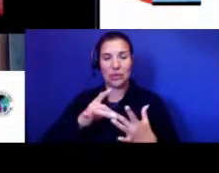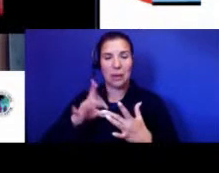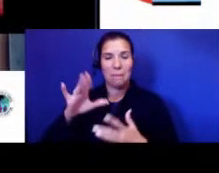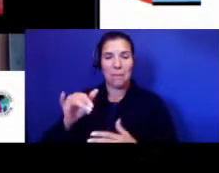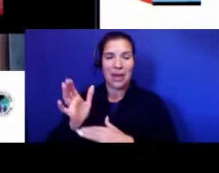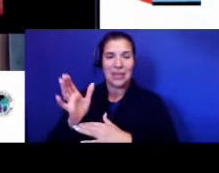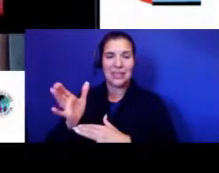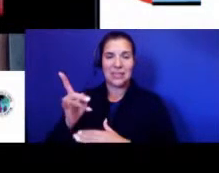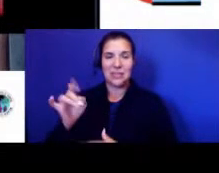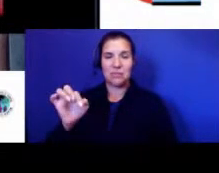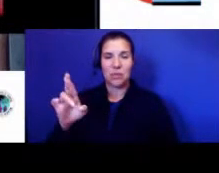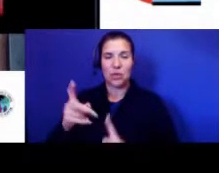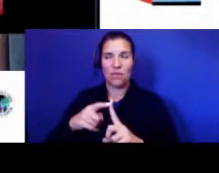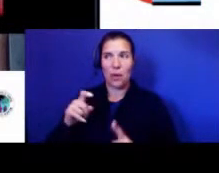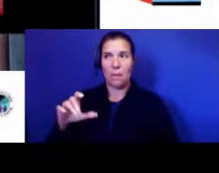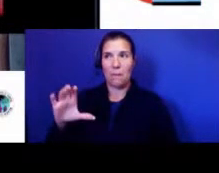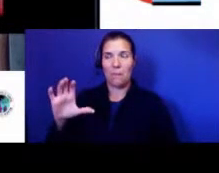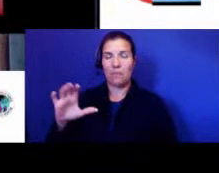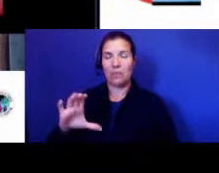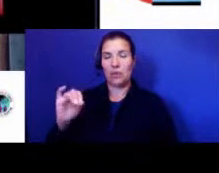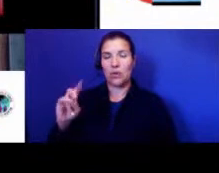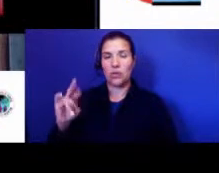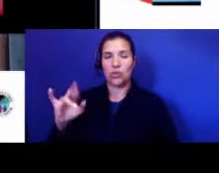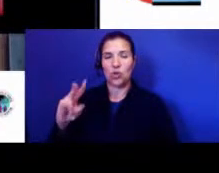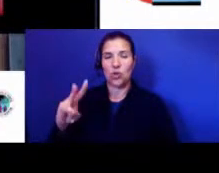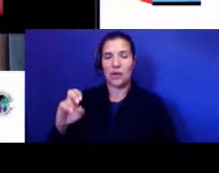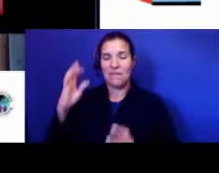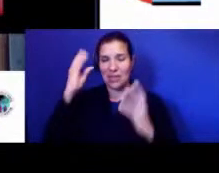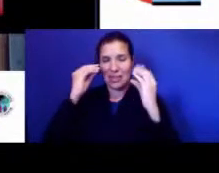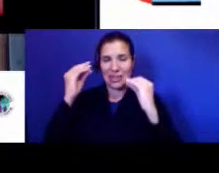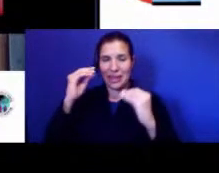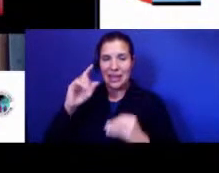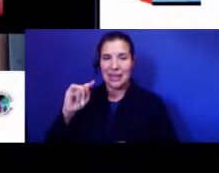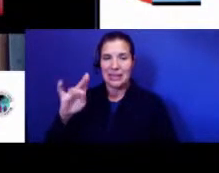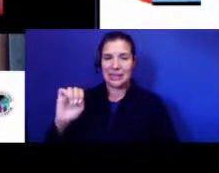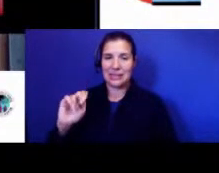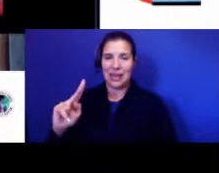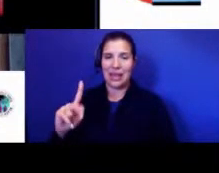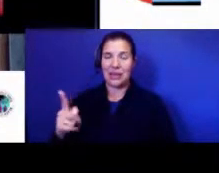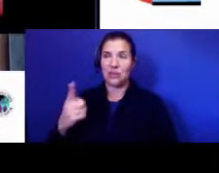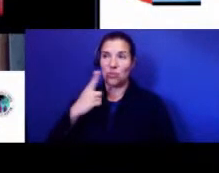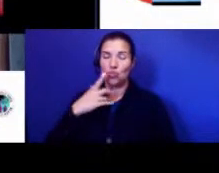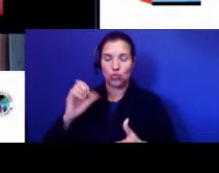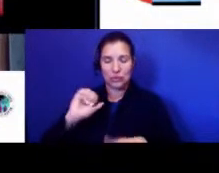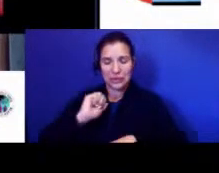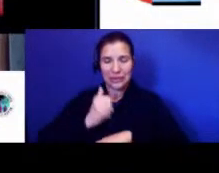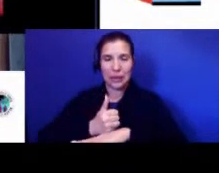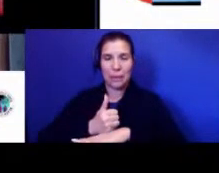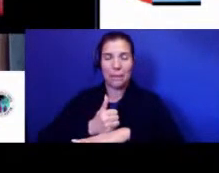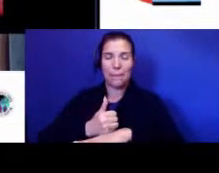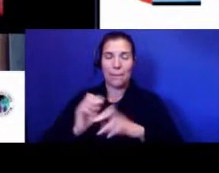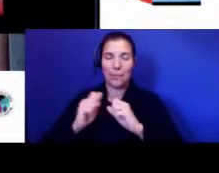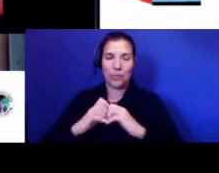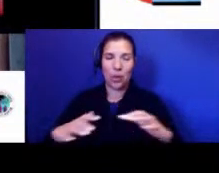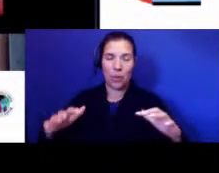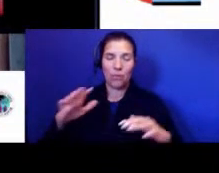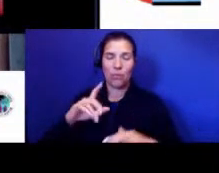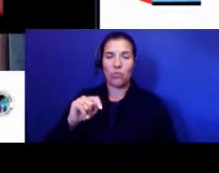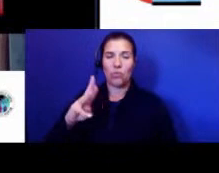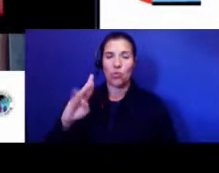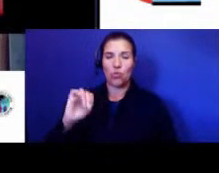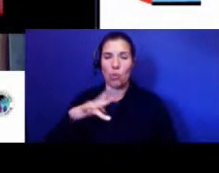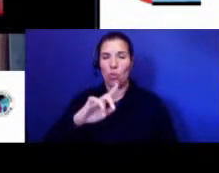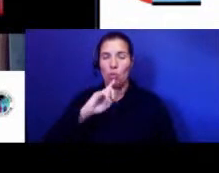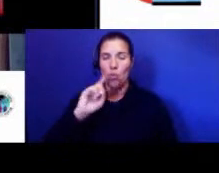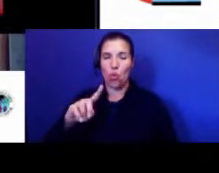from conservative think tanks. The summit was designed to provide a blueprint to expand Trump's executive order to the